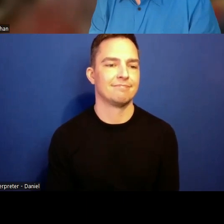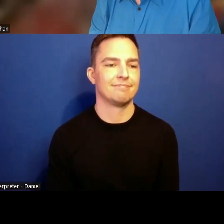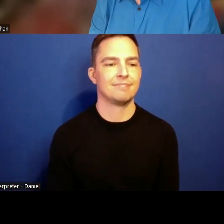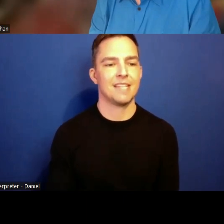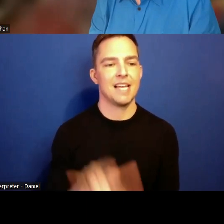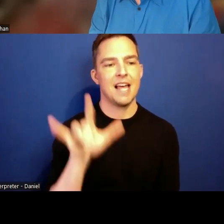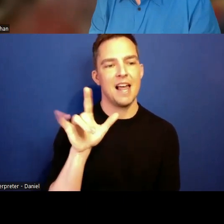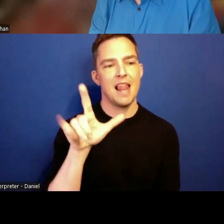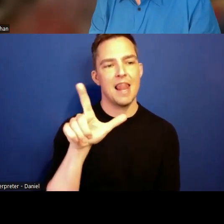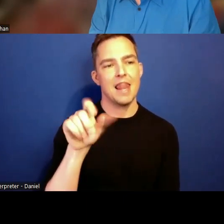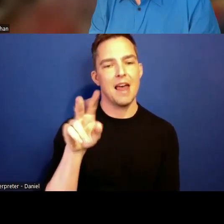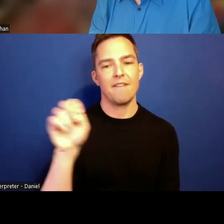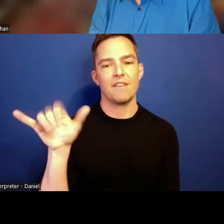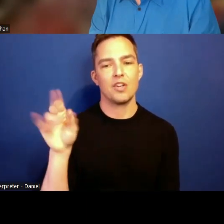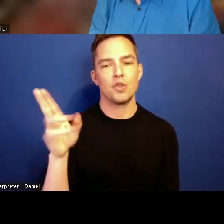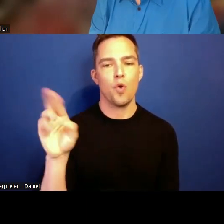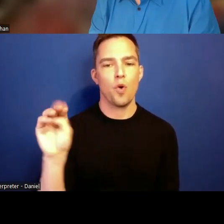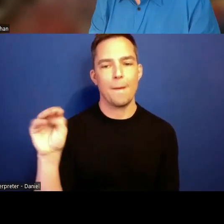Love your mind.